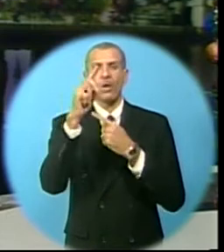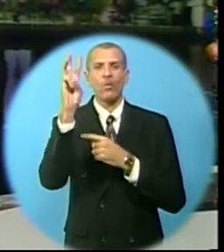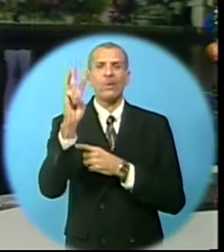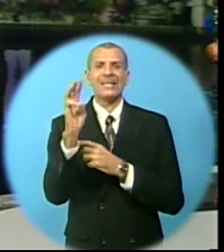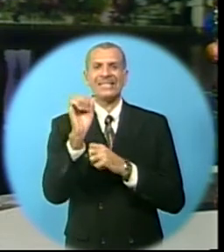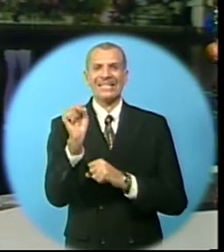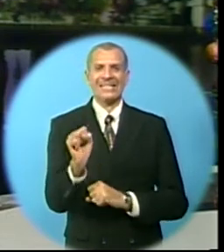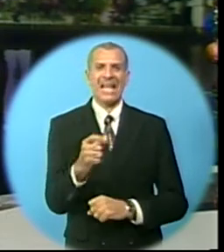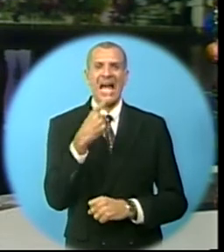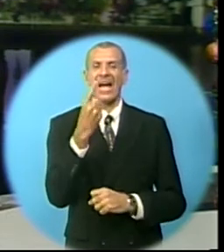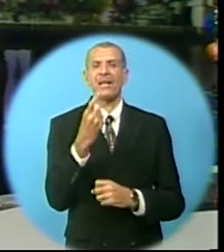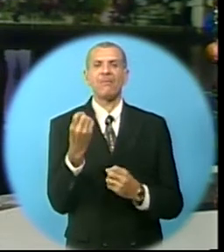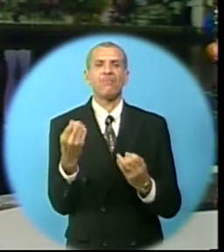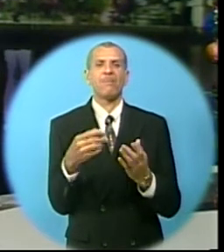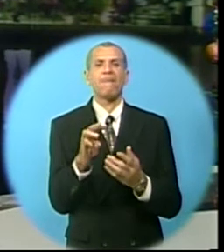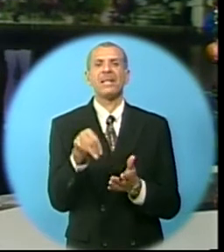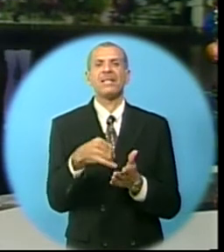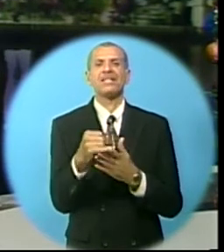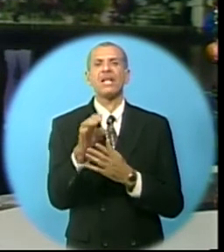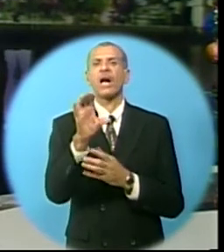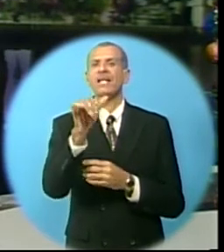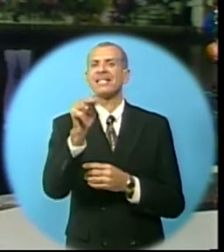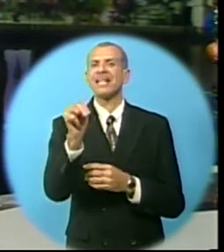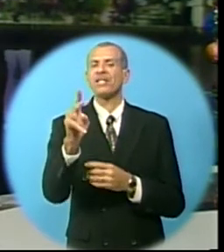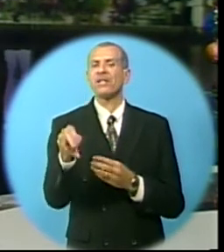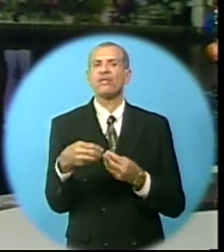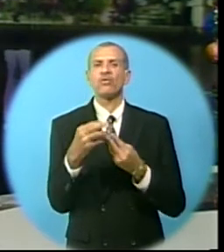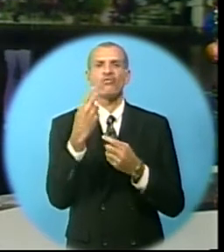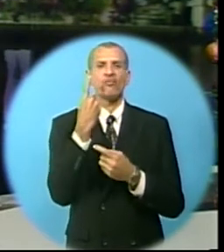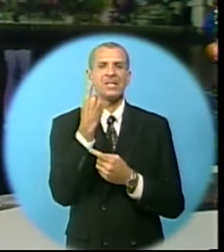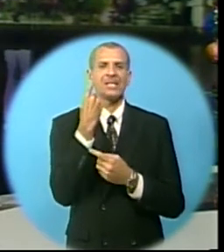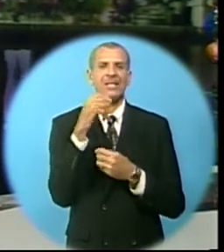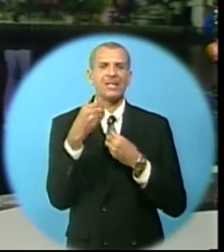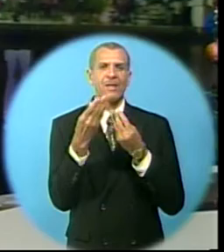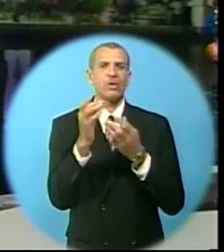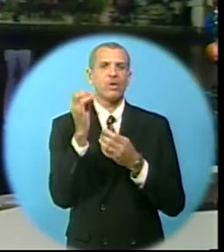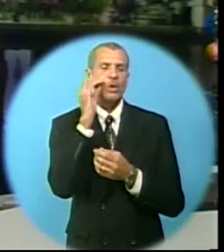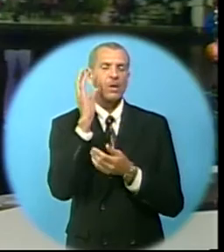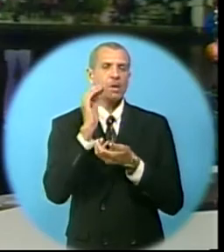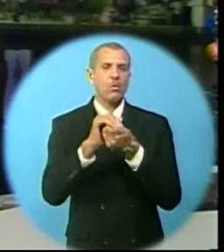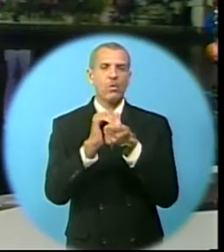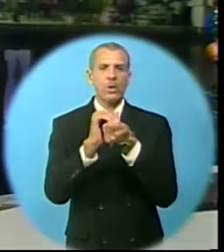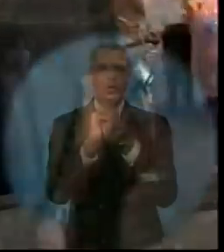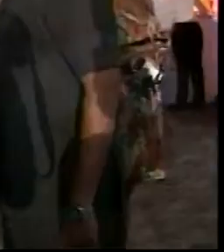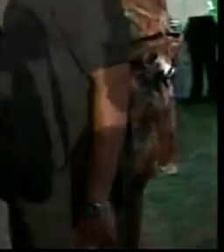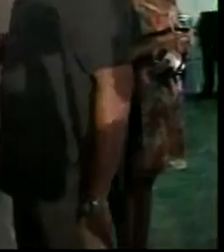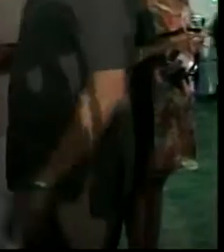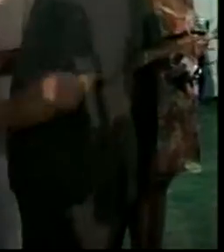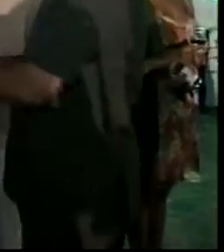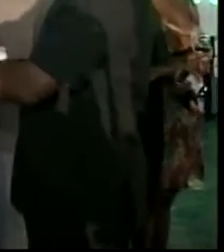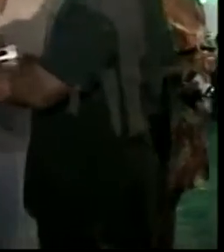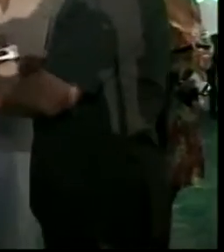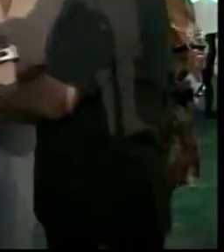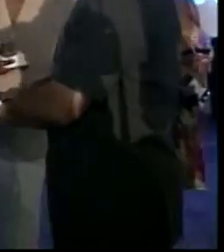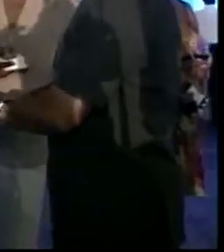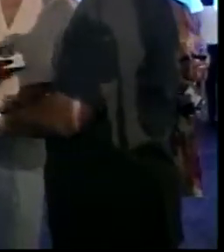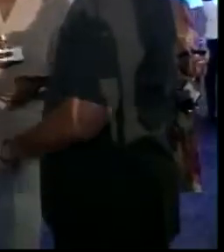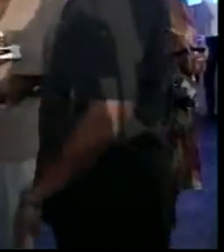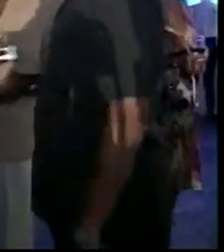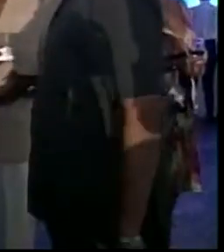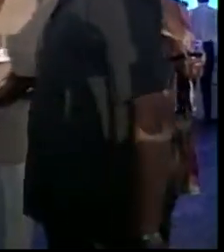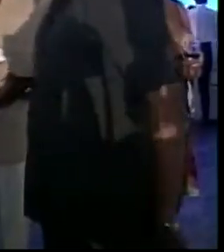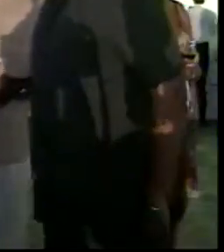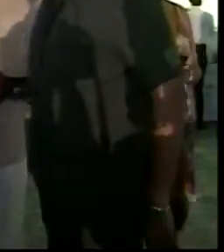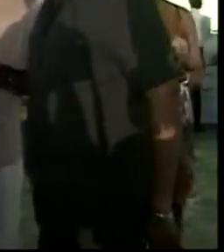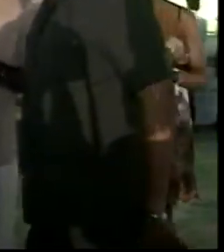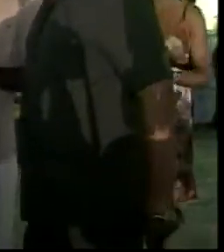season and the millions in concessions recently granted to hoteliers. The Acting Prime Minister says employees in the industry have held